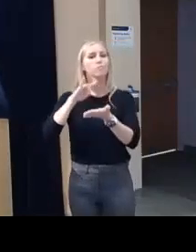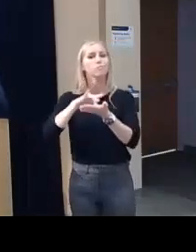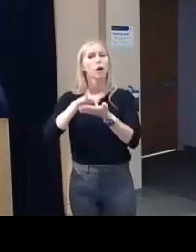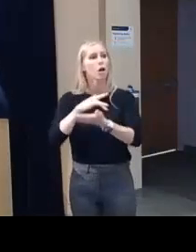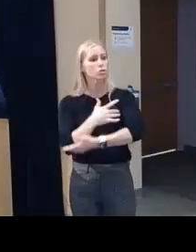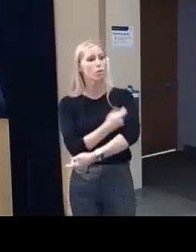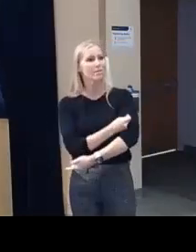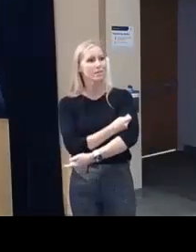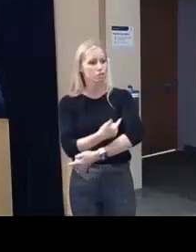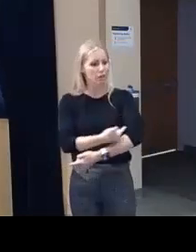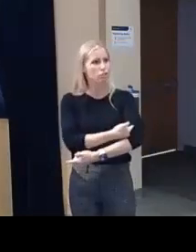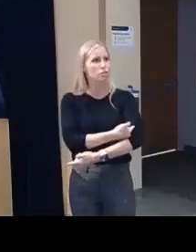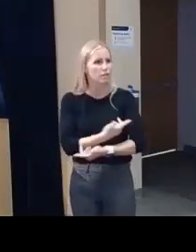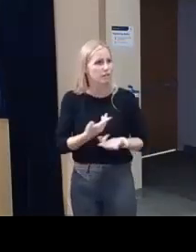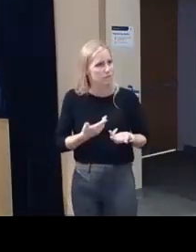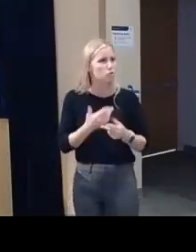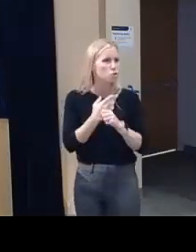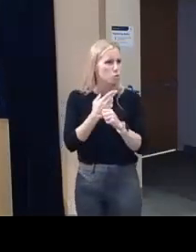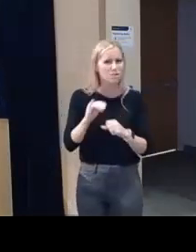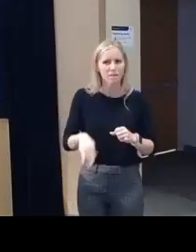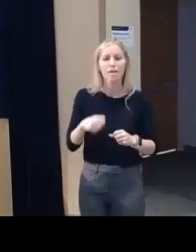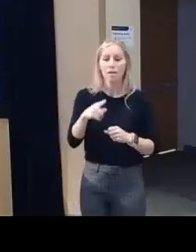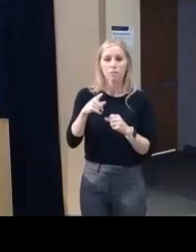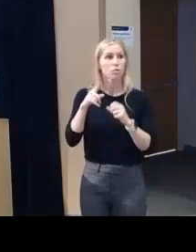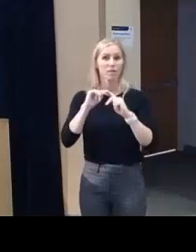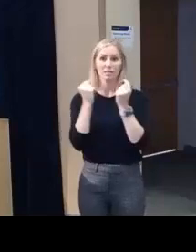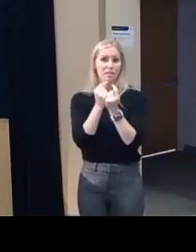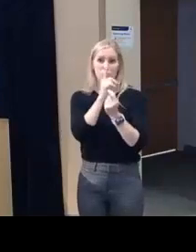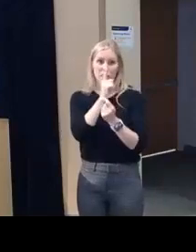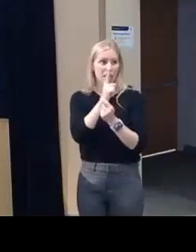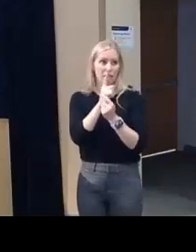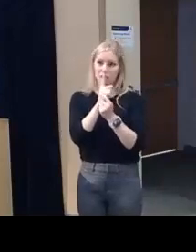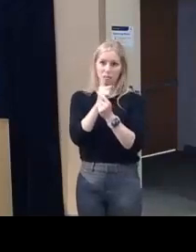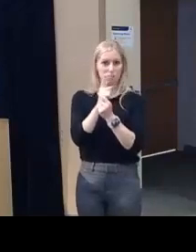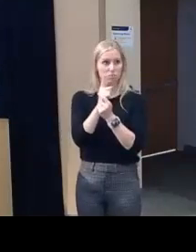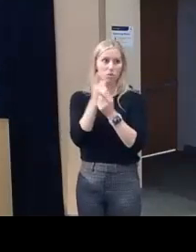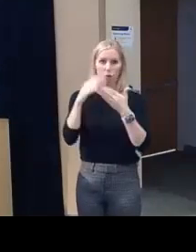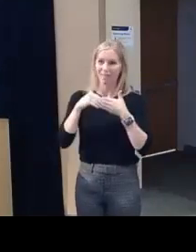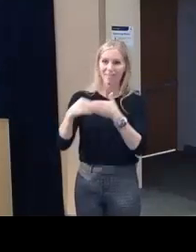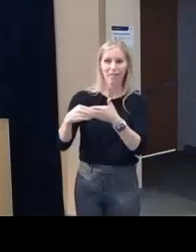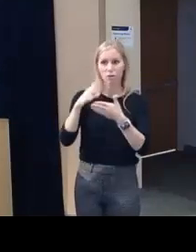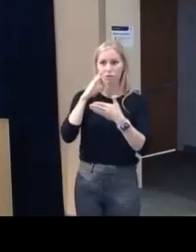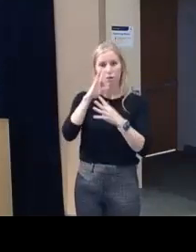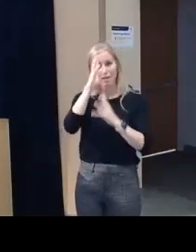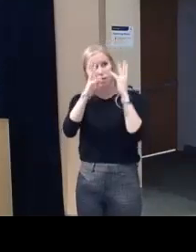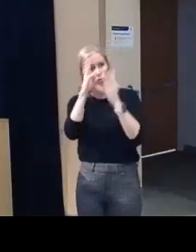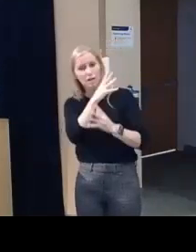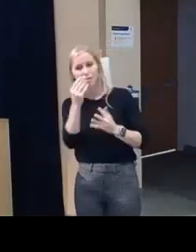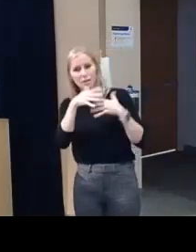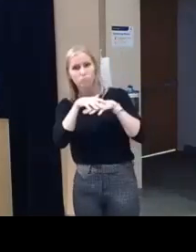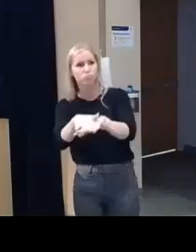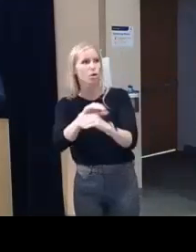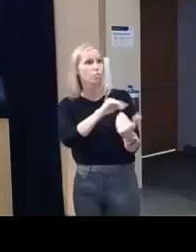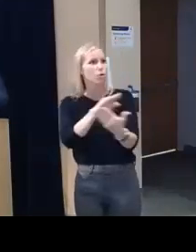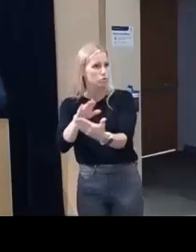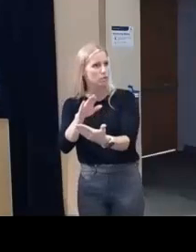So this team has really expanded and is on the front lines of innovative and integrative approaches to addressing substance use disorder